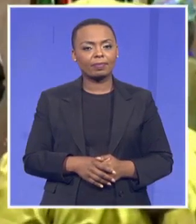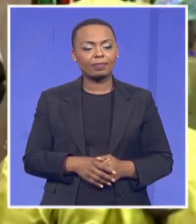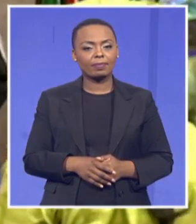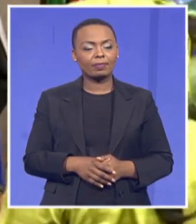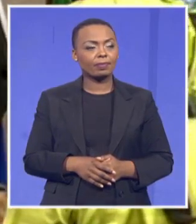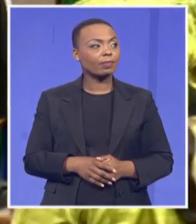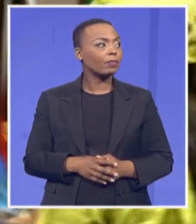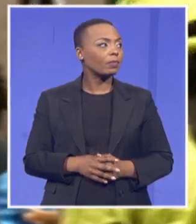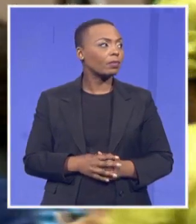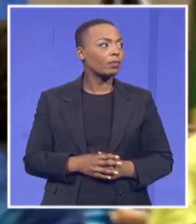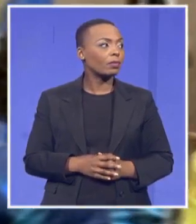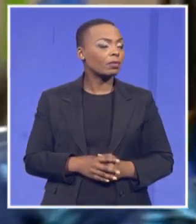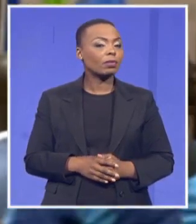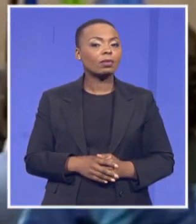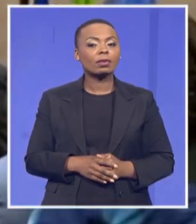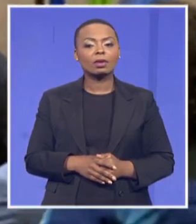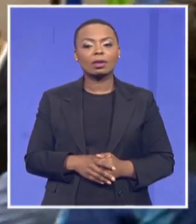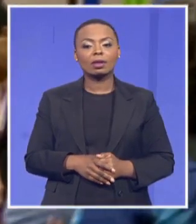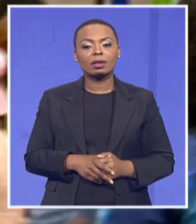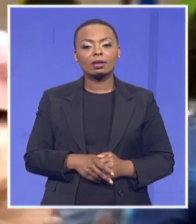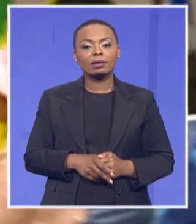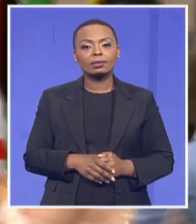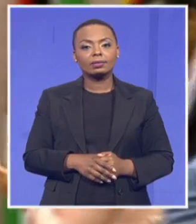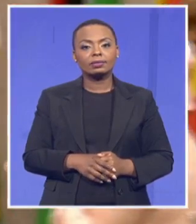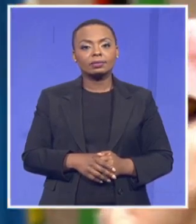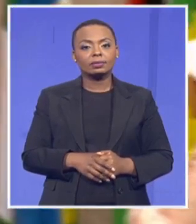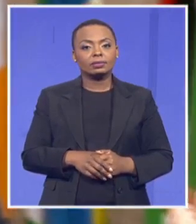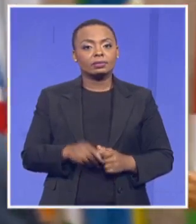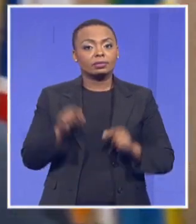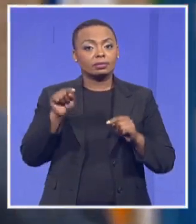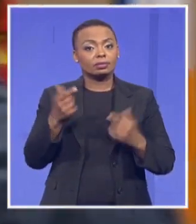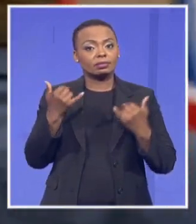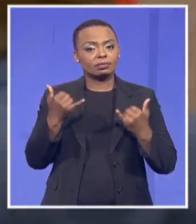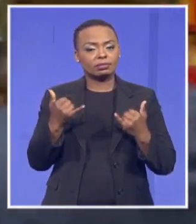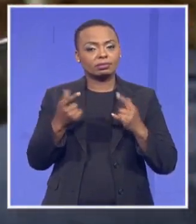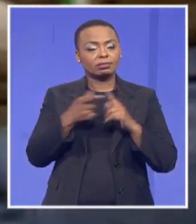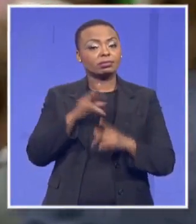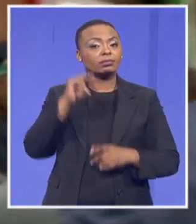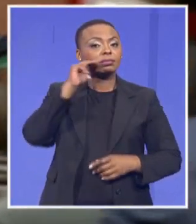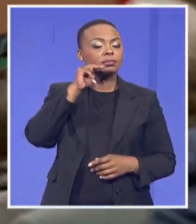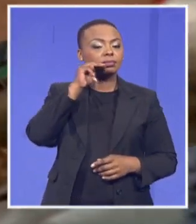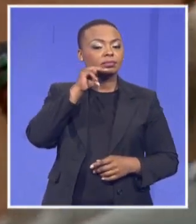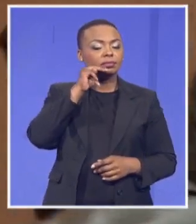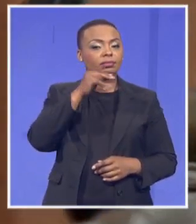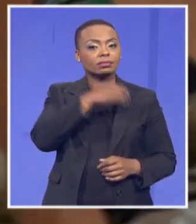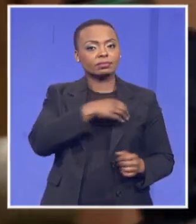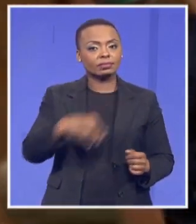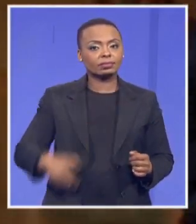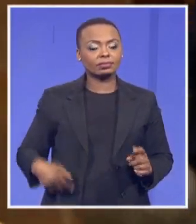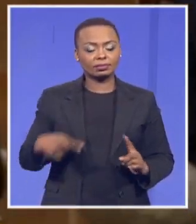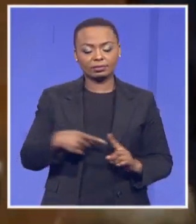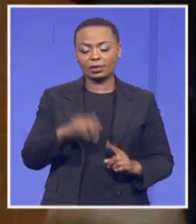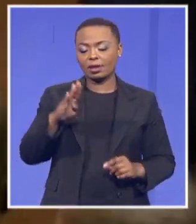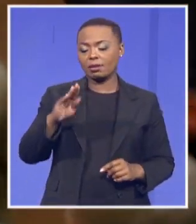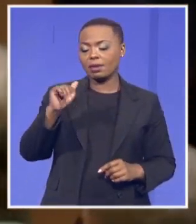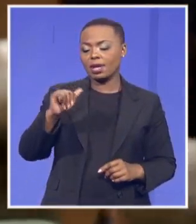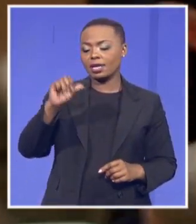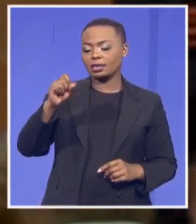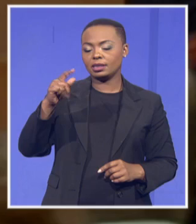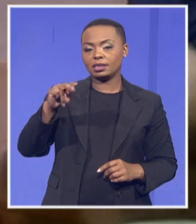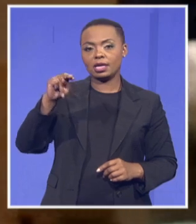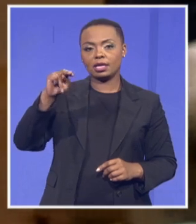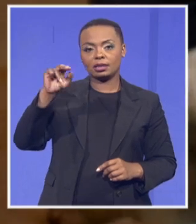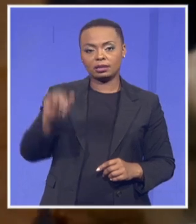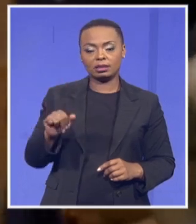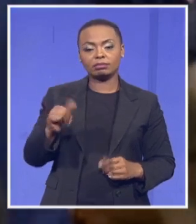An elderly statesman receiving a standing ovation. Former Nigerian President Olusegun Obasanjo pulled off a